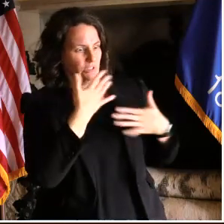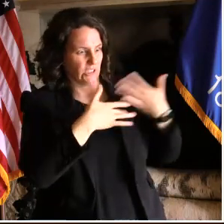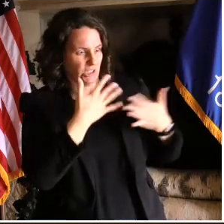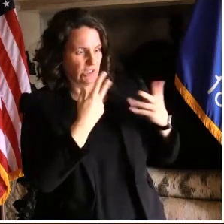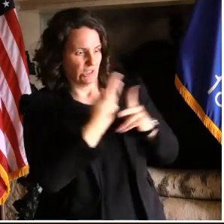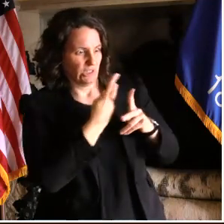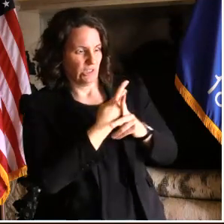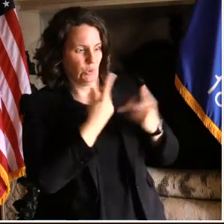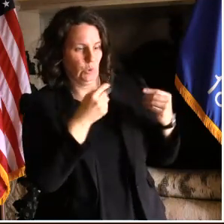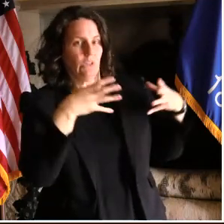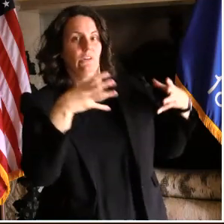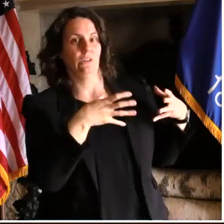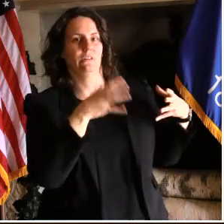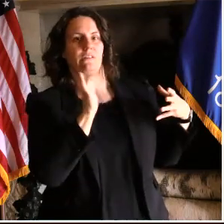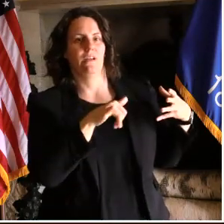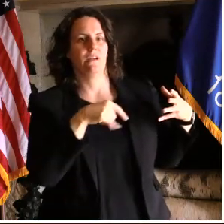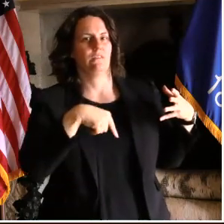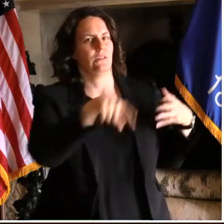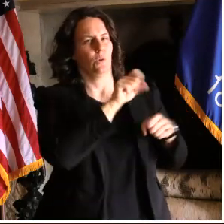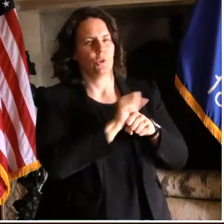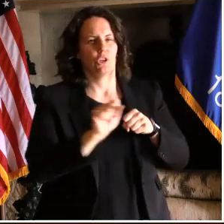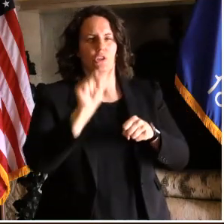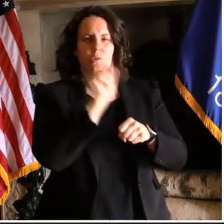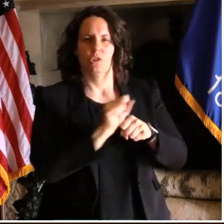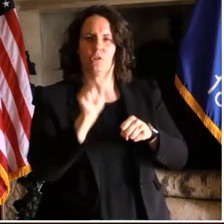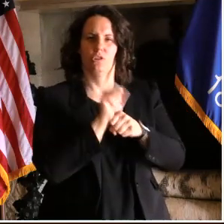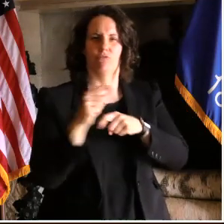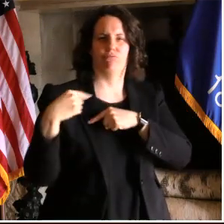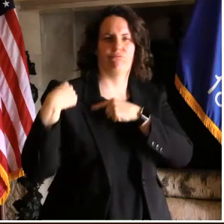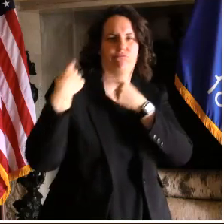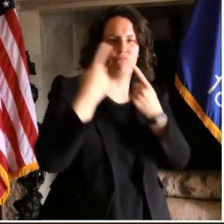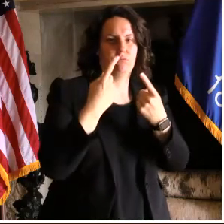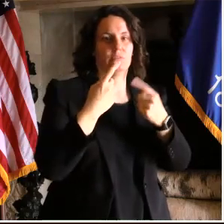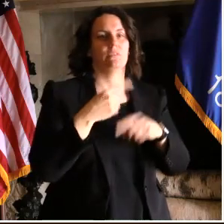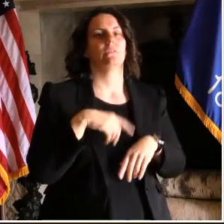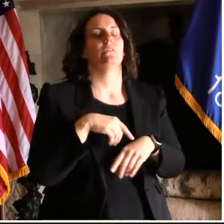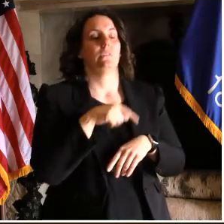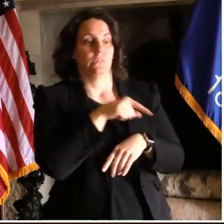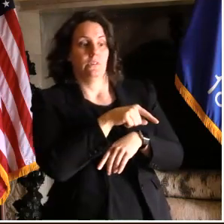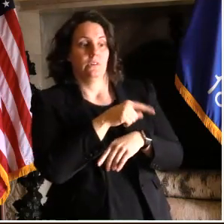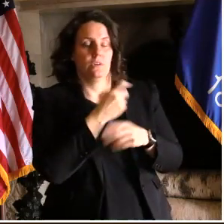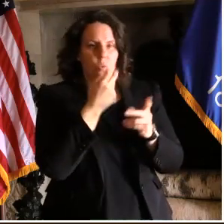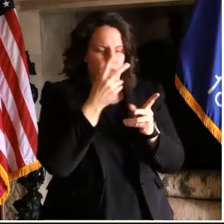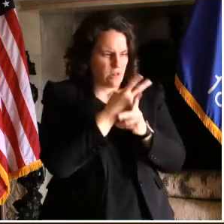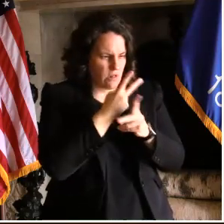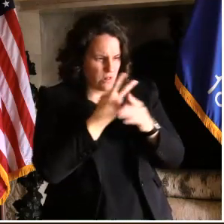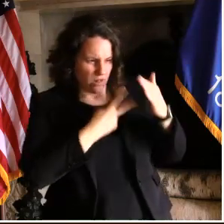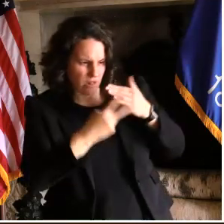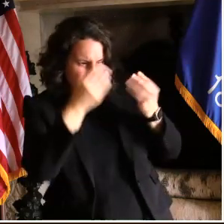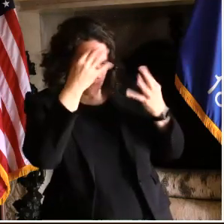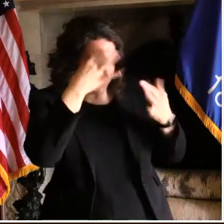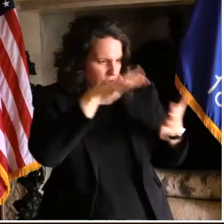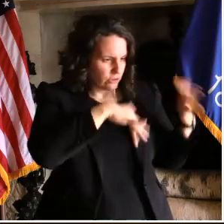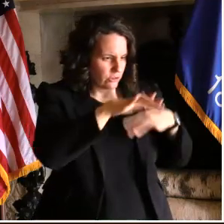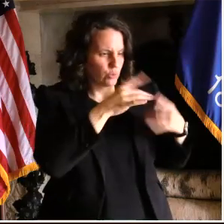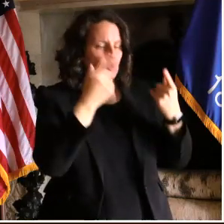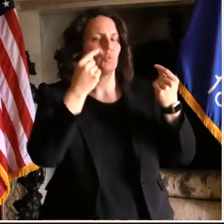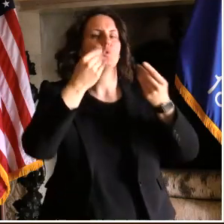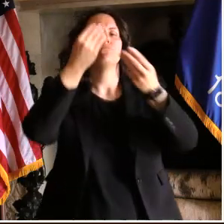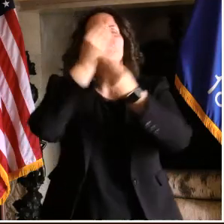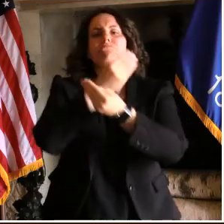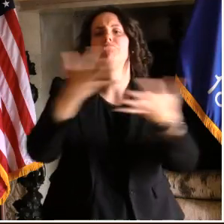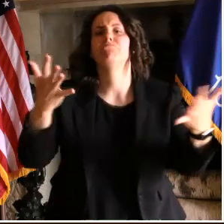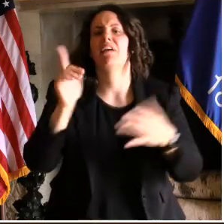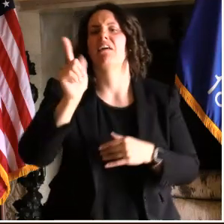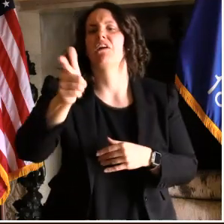work, and we will have many more announcements in the days to come. I am mindful that this is a challenging time for all